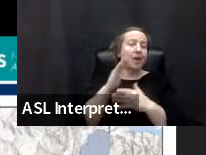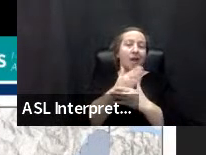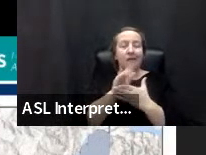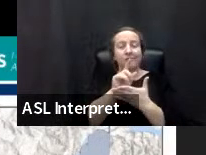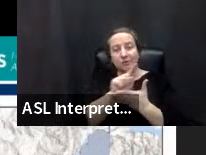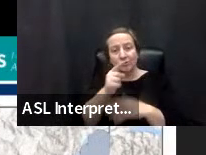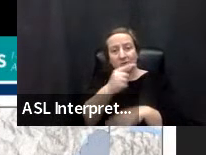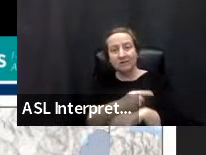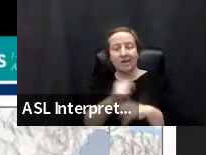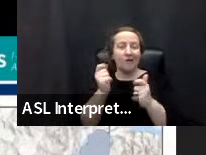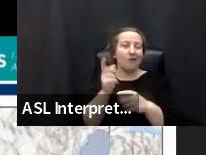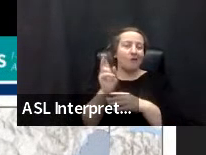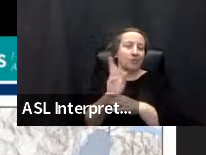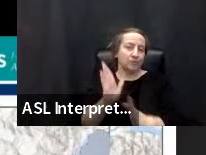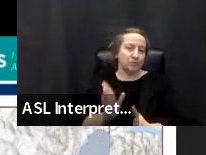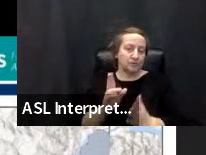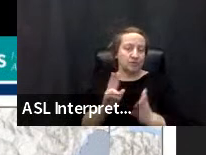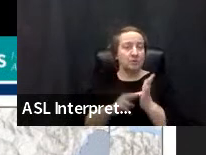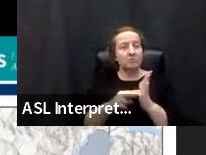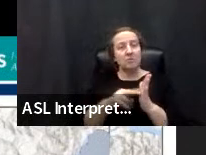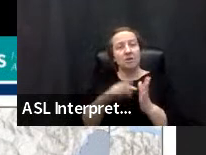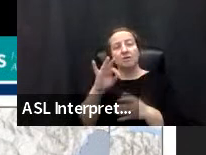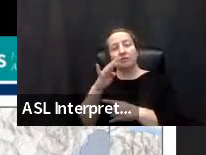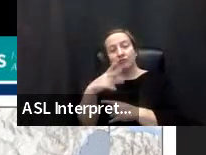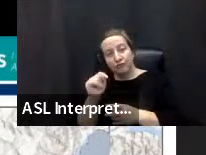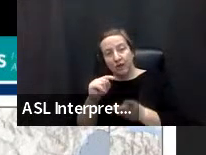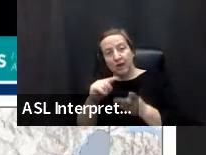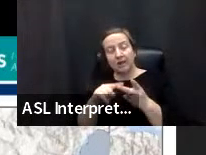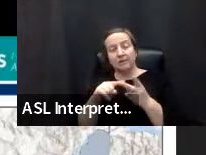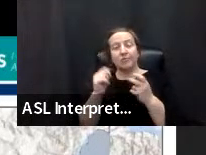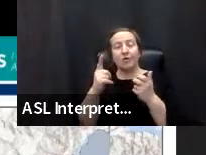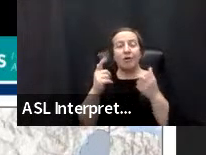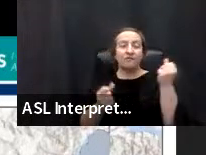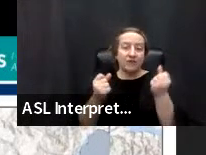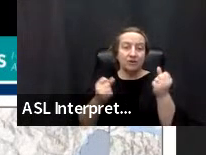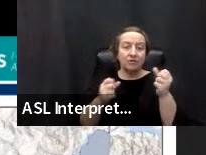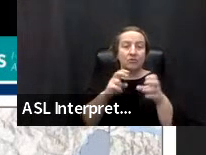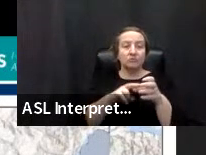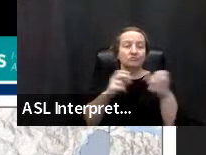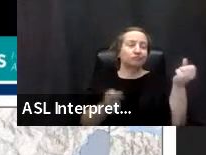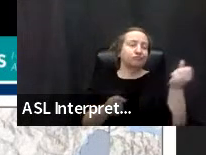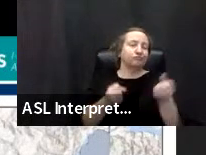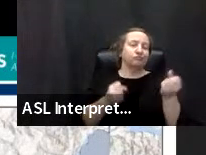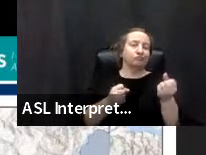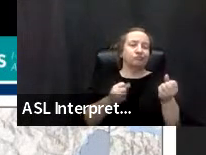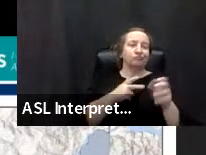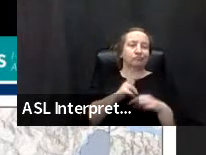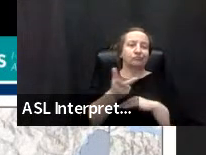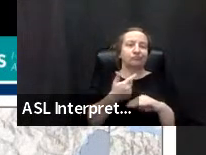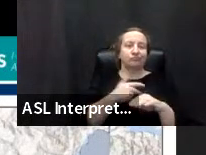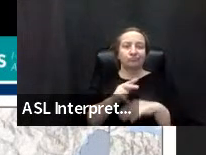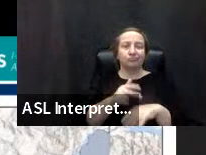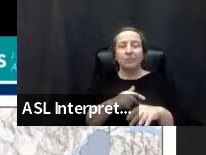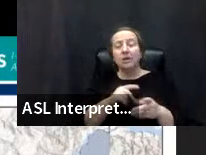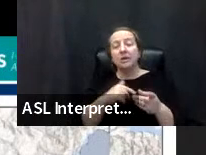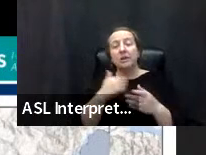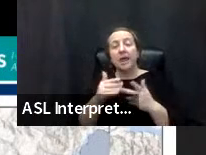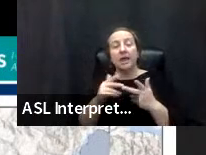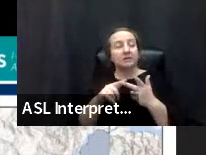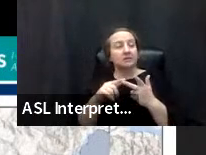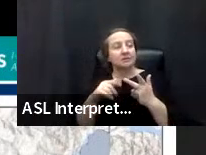weekday, all users. So this includes freight and all vehicles, passenger vehicles. My next slide, it will get just specifically into